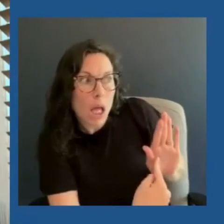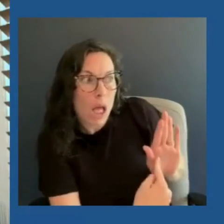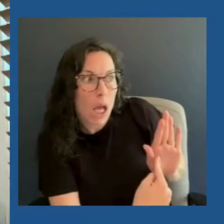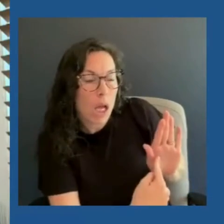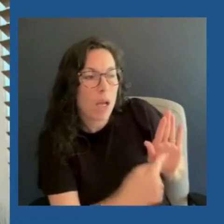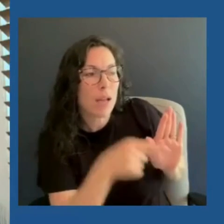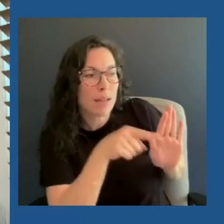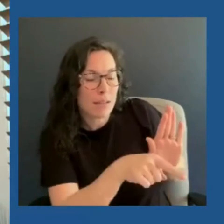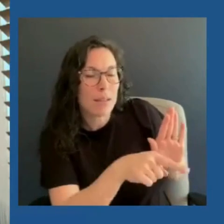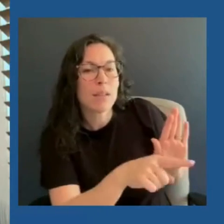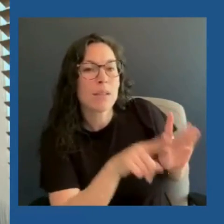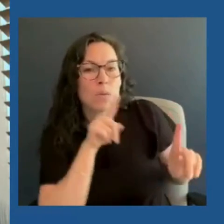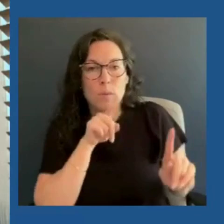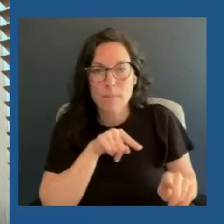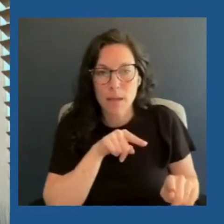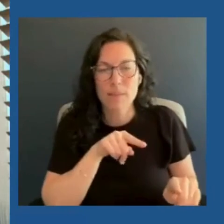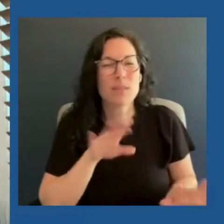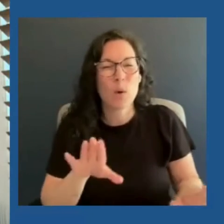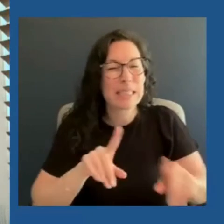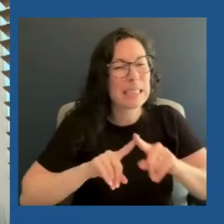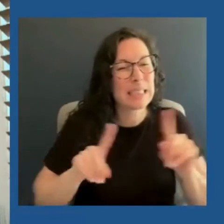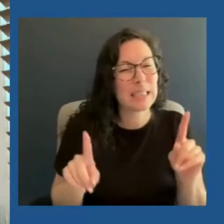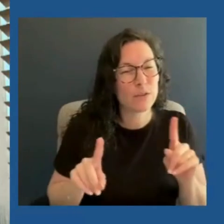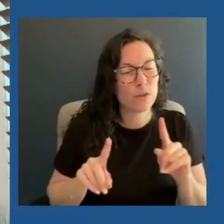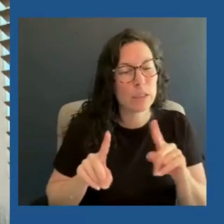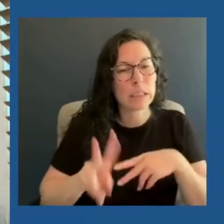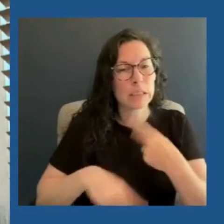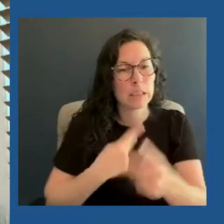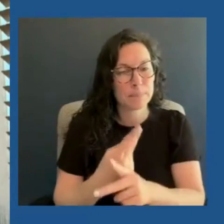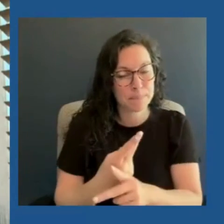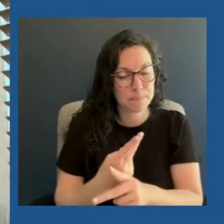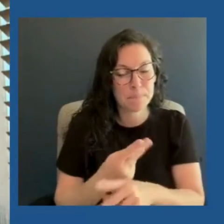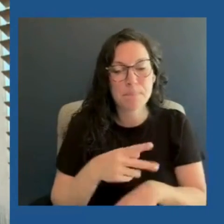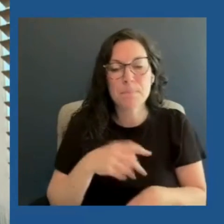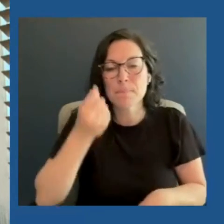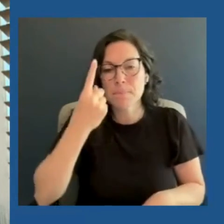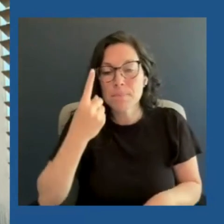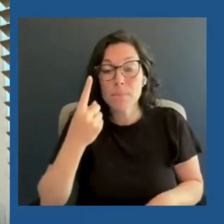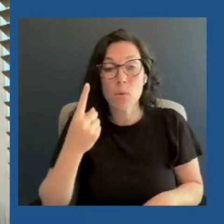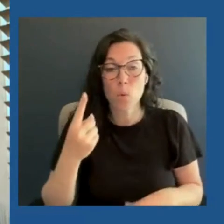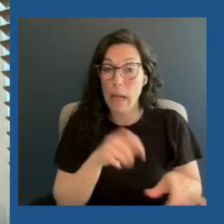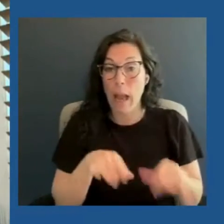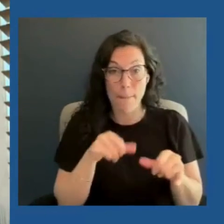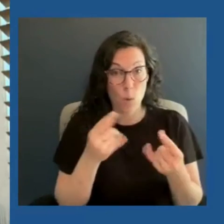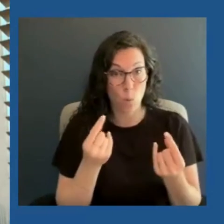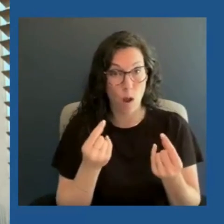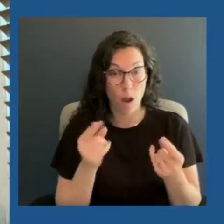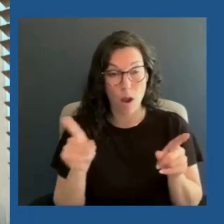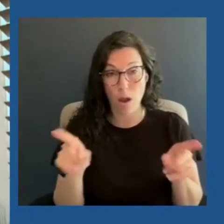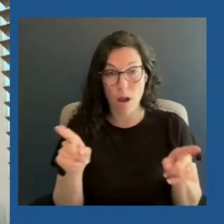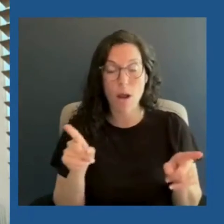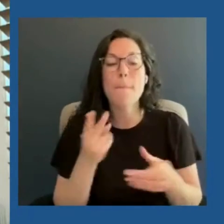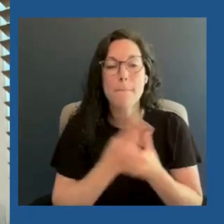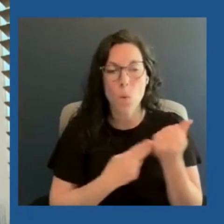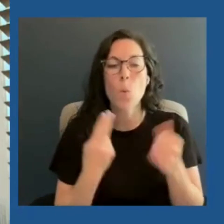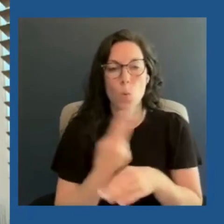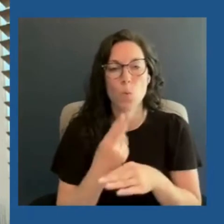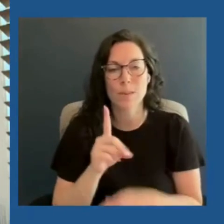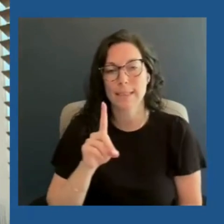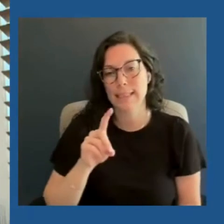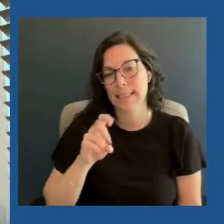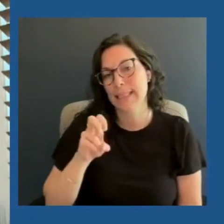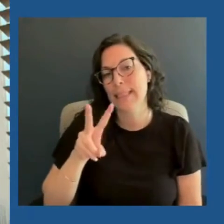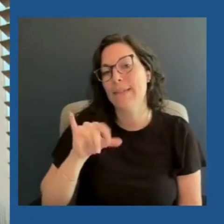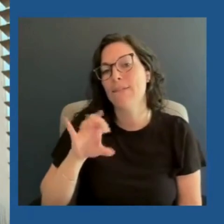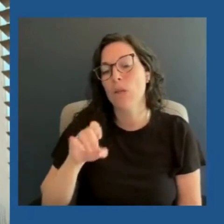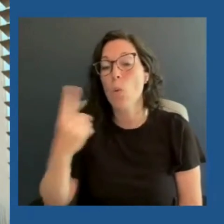brain stimulation is different from neurofeedback. But one thing they share in common is they both use devices. One device stimulates